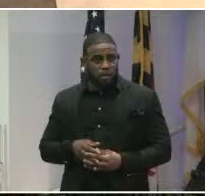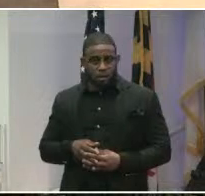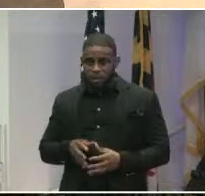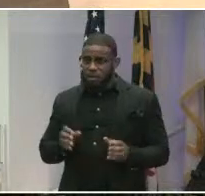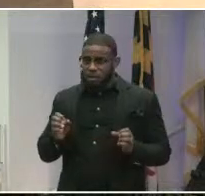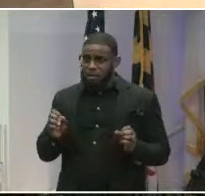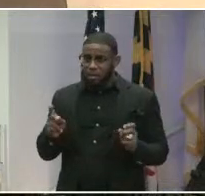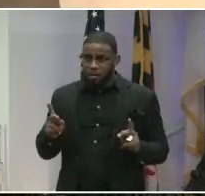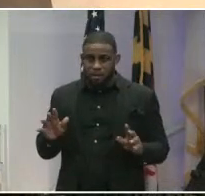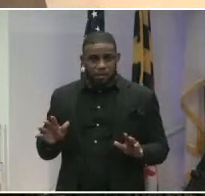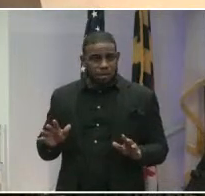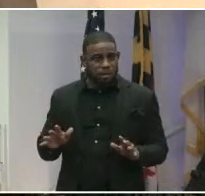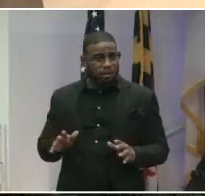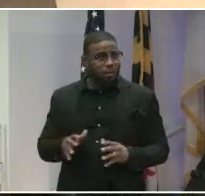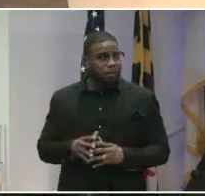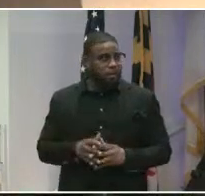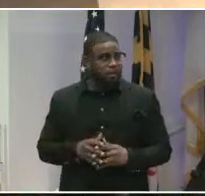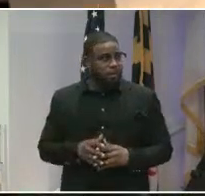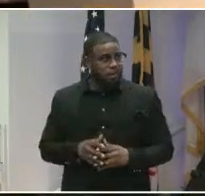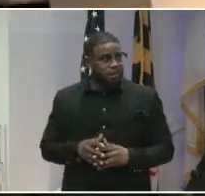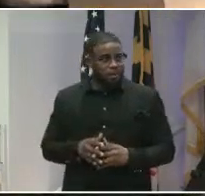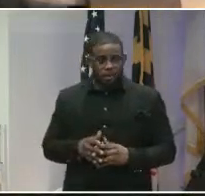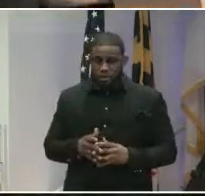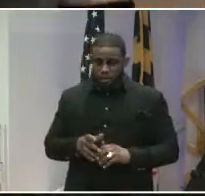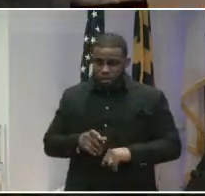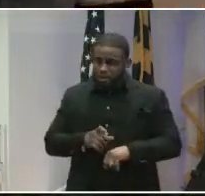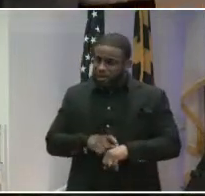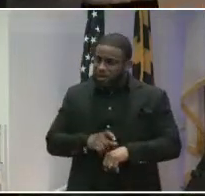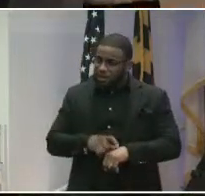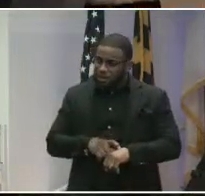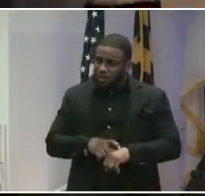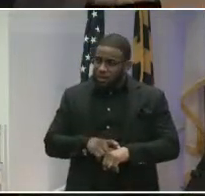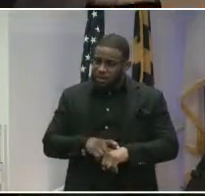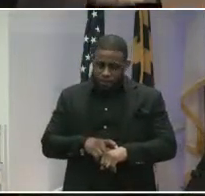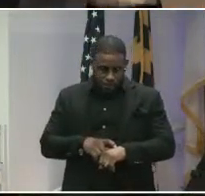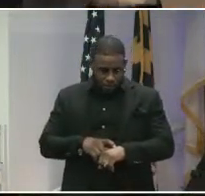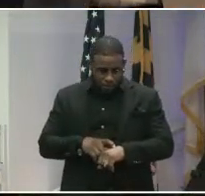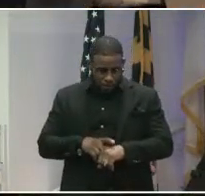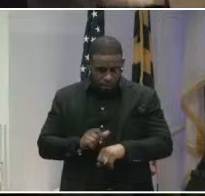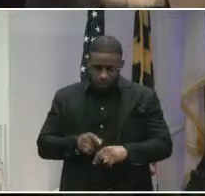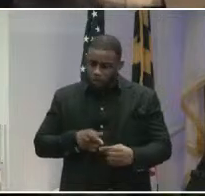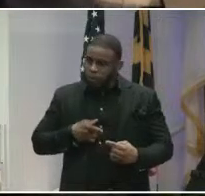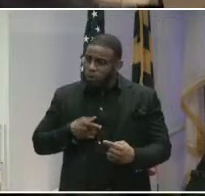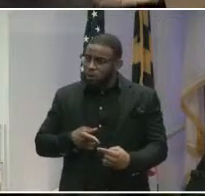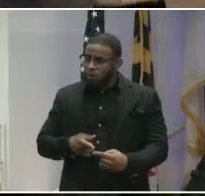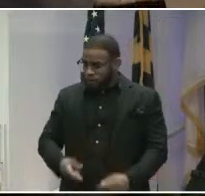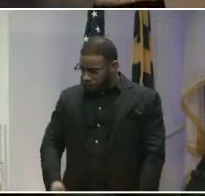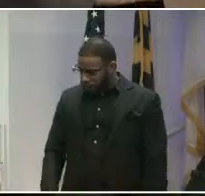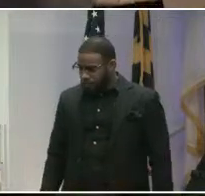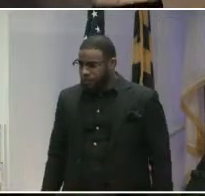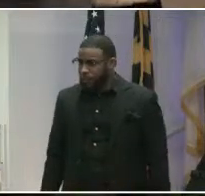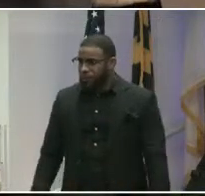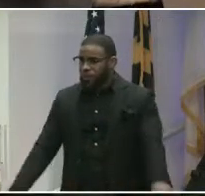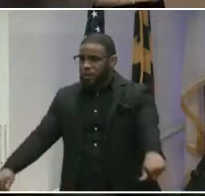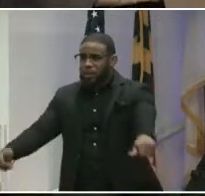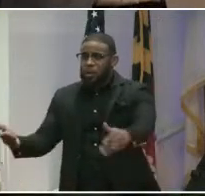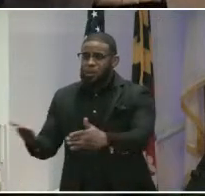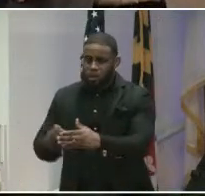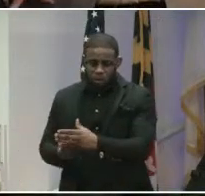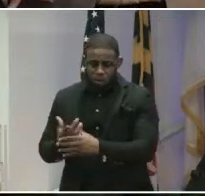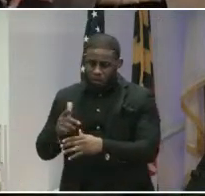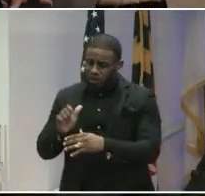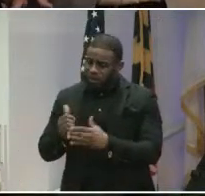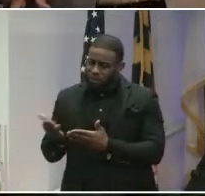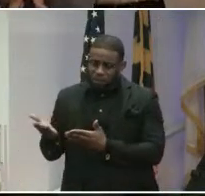it's okay. The time of struggle brings growth. We just